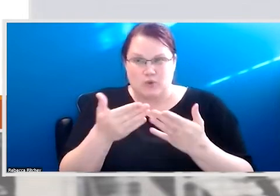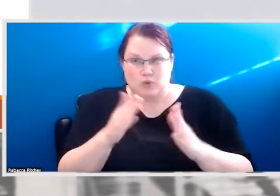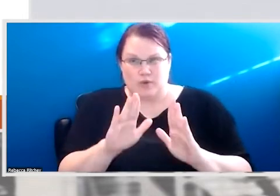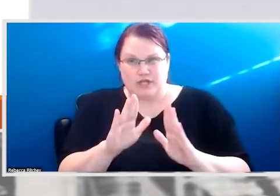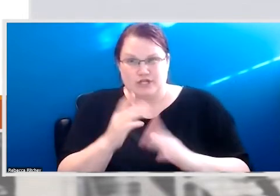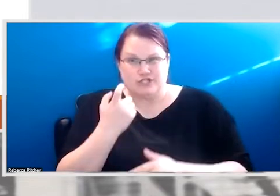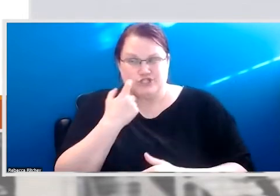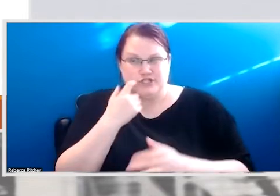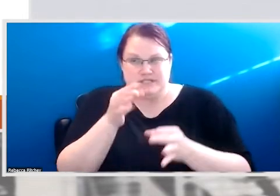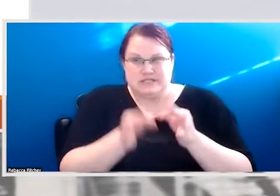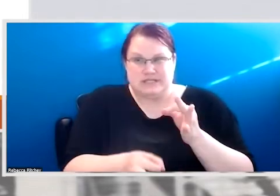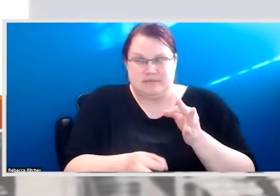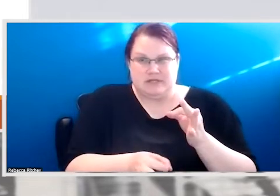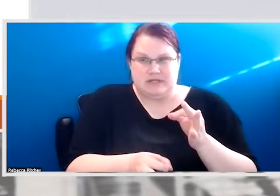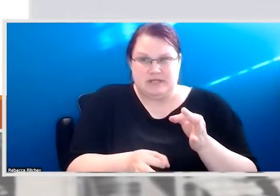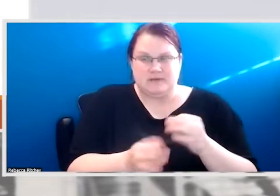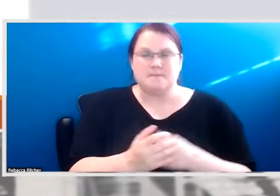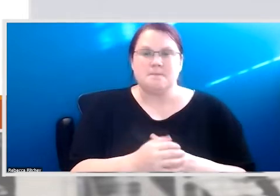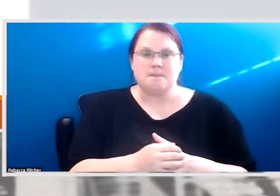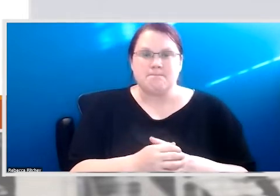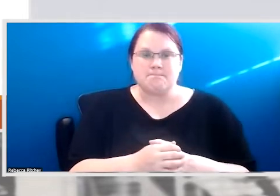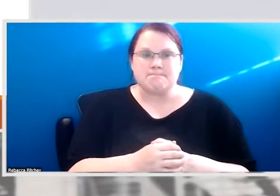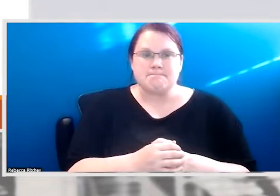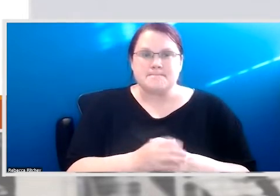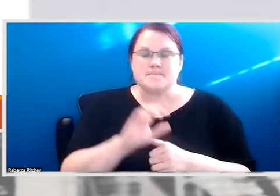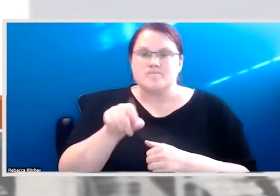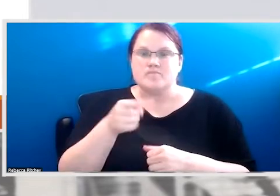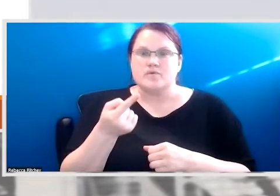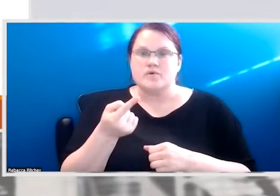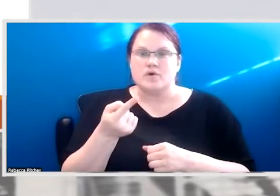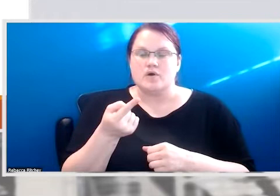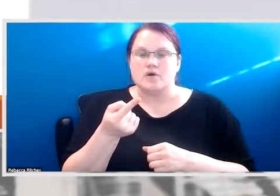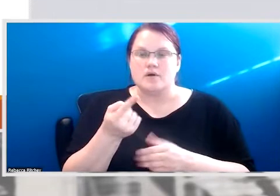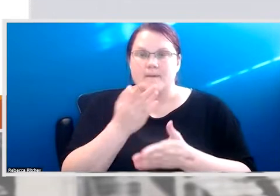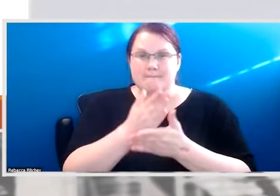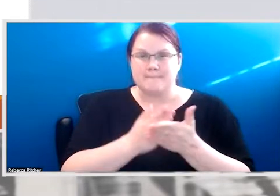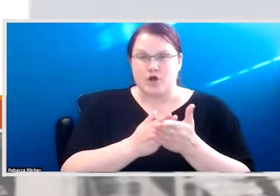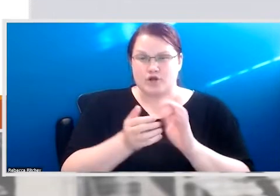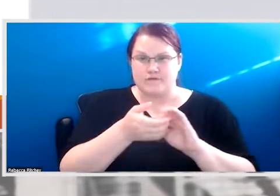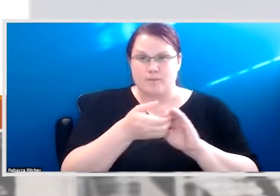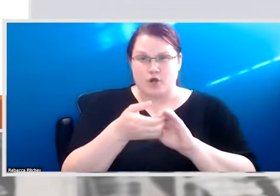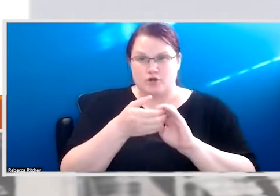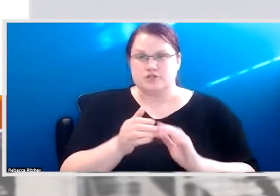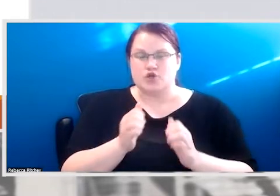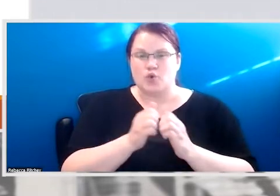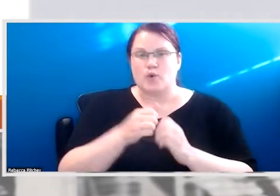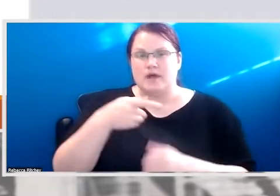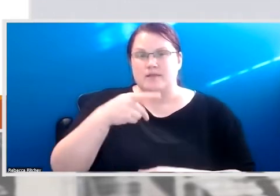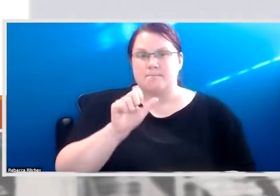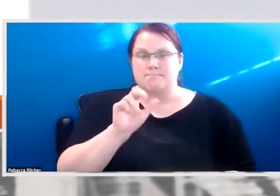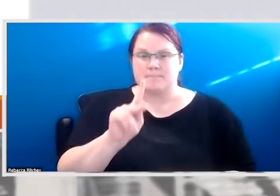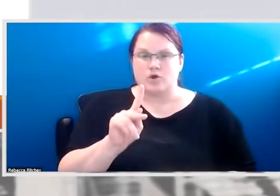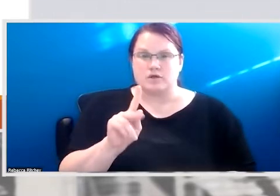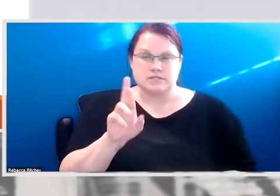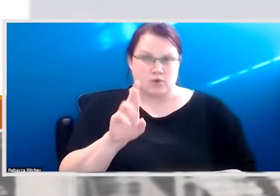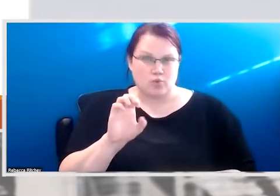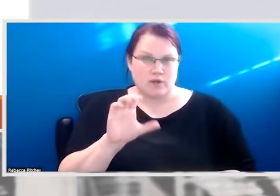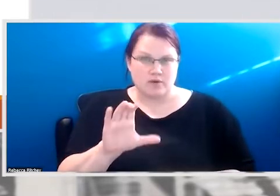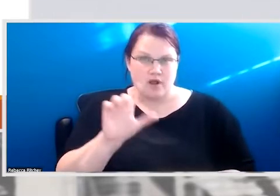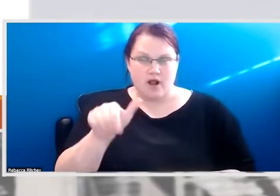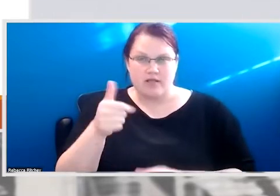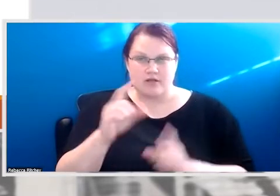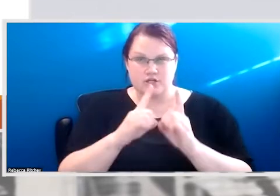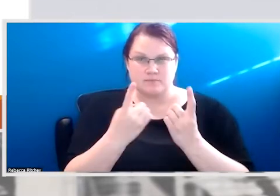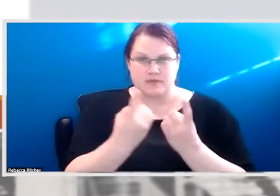just simply make safe. We also get them as part of our partnerships with Parks and Recreation, but also other city departments